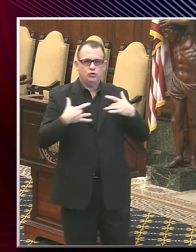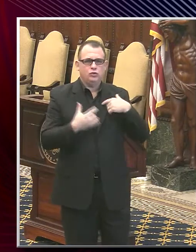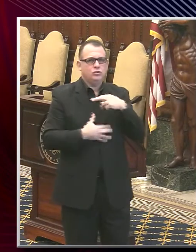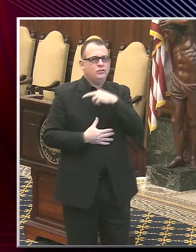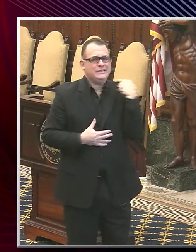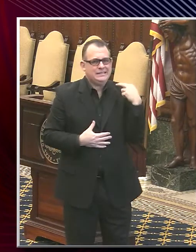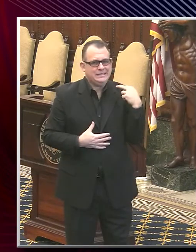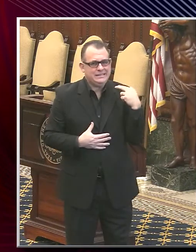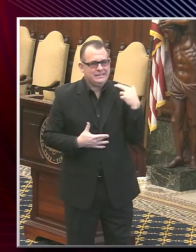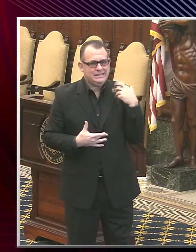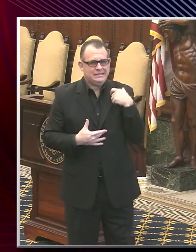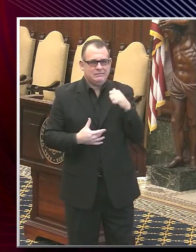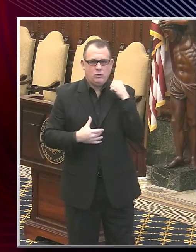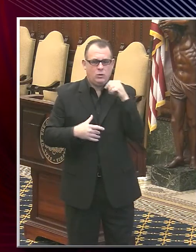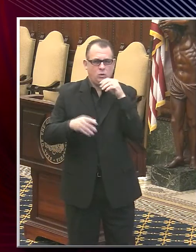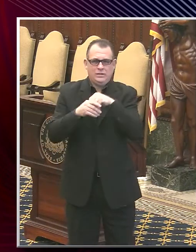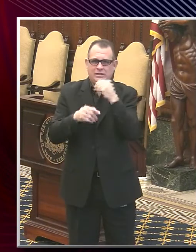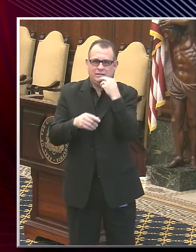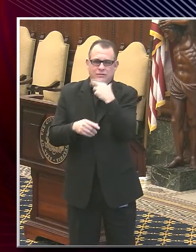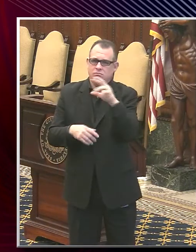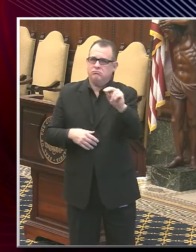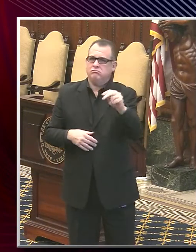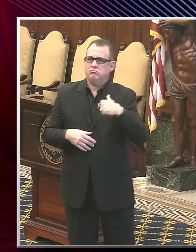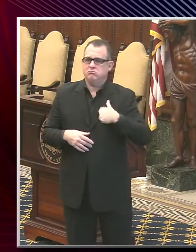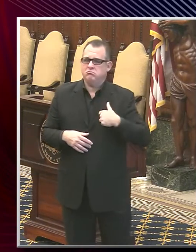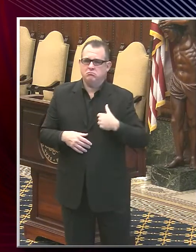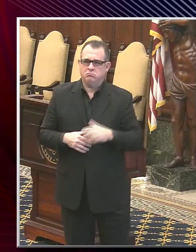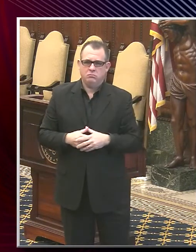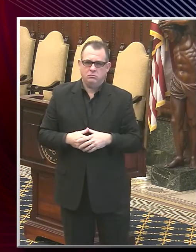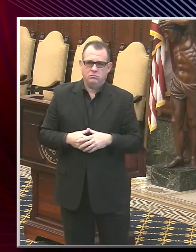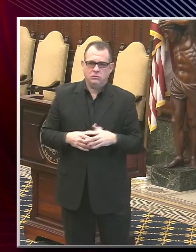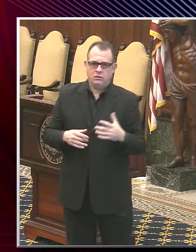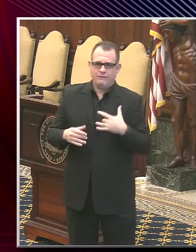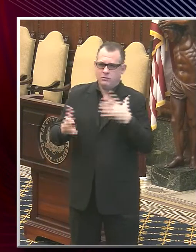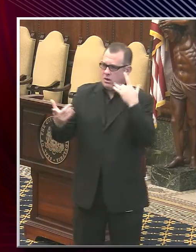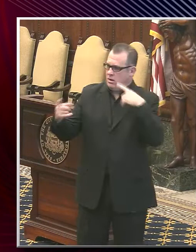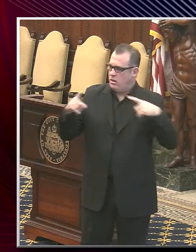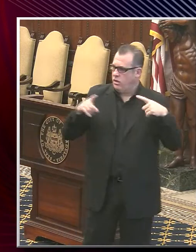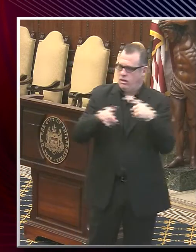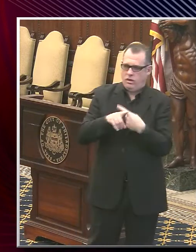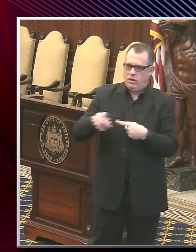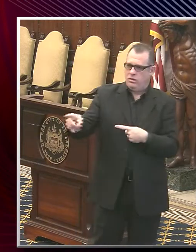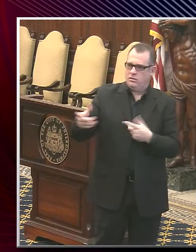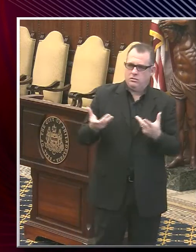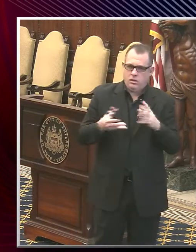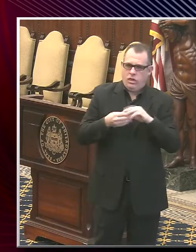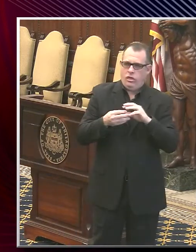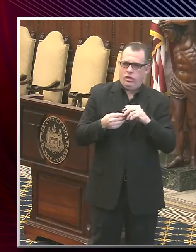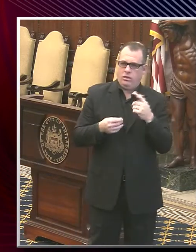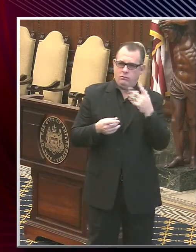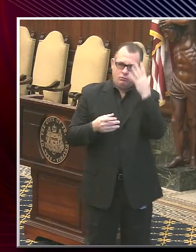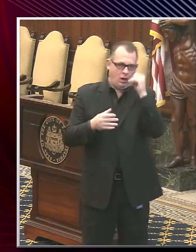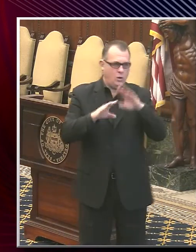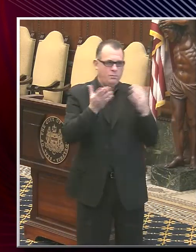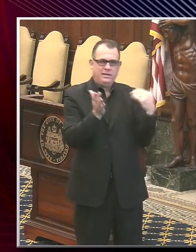about the risk. Now, do you see how some people could see that as a contradiction? Maybe, what do you think? Why are you opening it, even